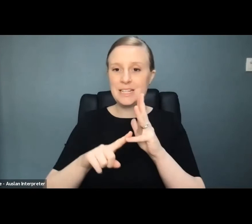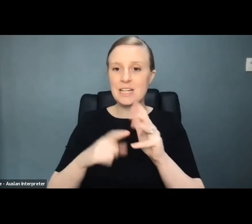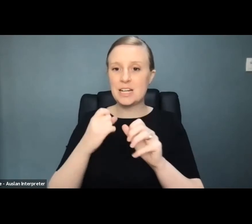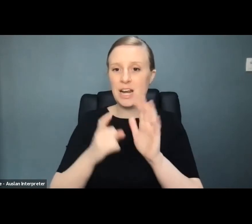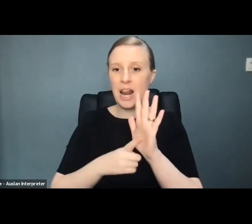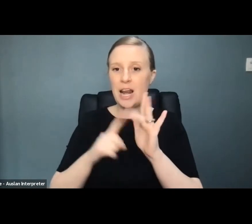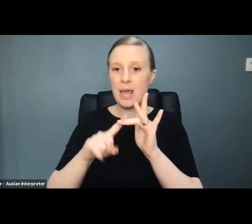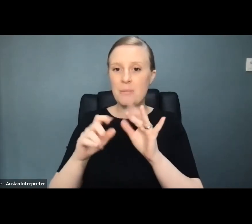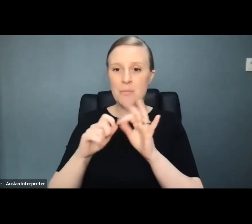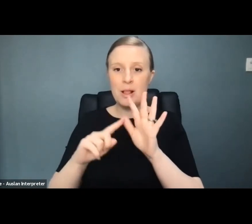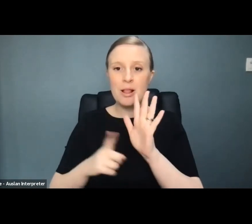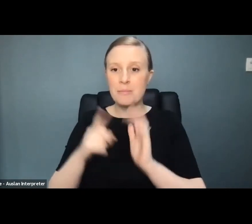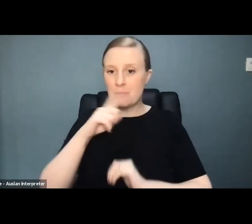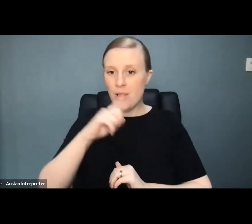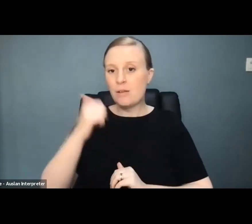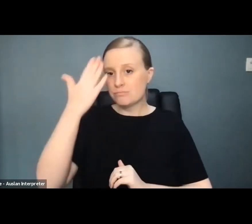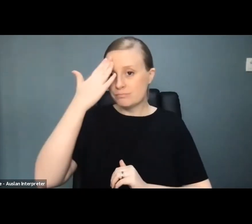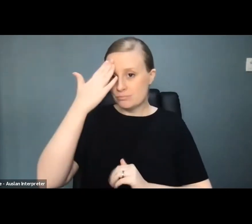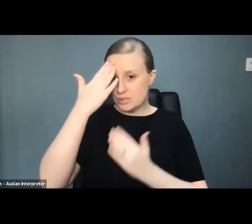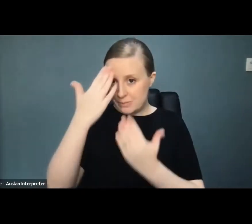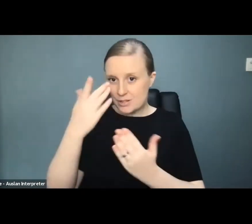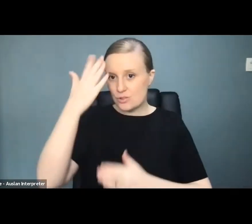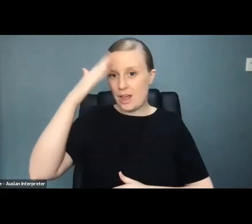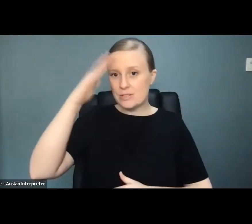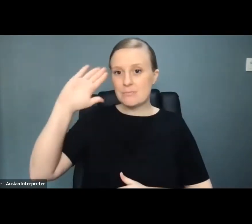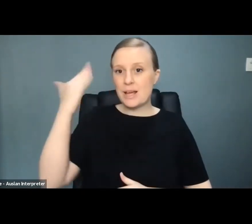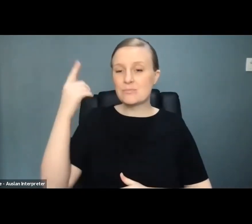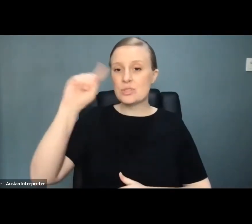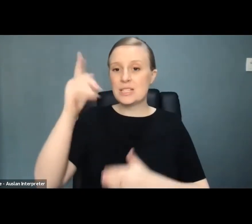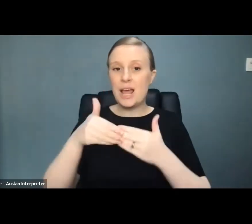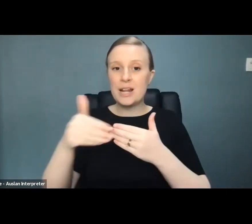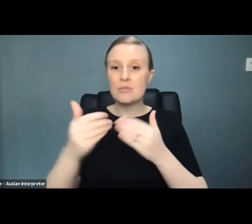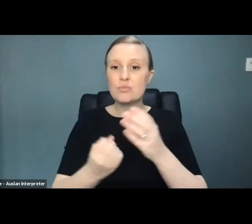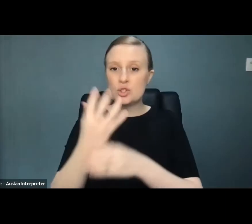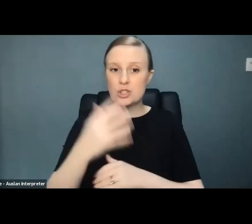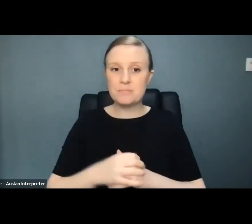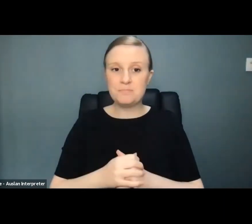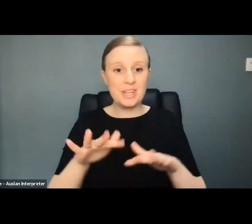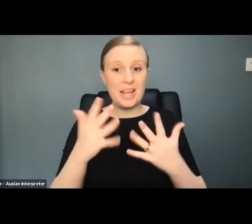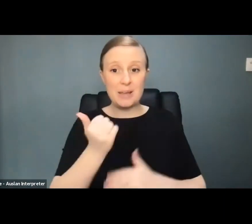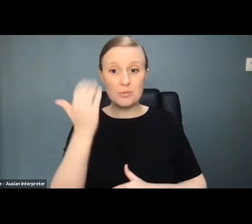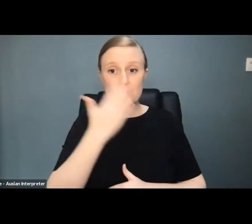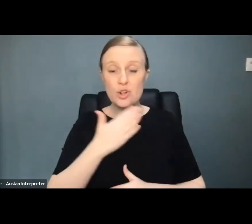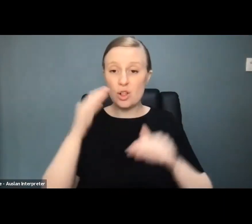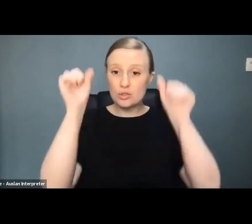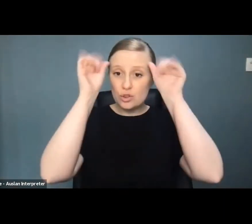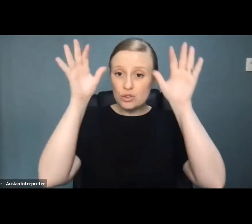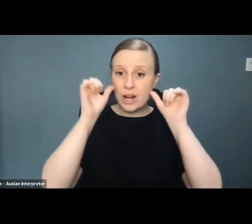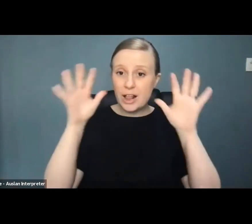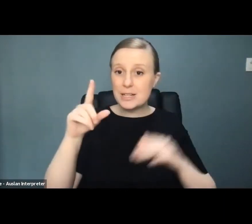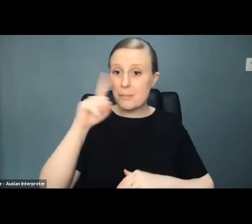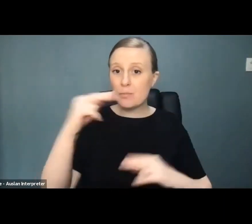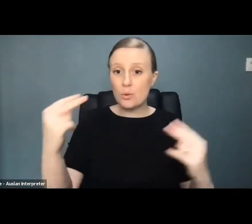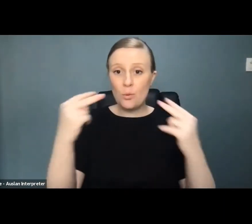elders past, present and emerging. I also extend this respect to any Aboriginal and Torres Strait Islander people joining us today.